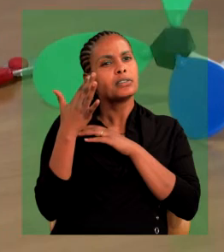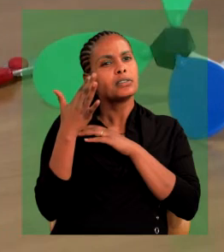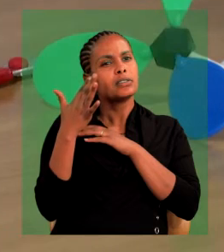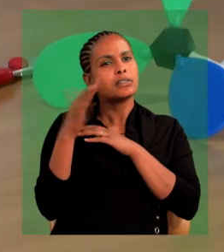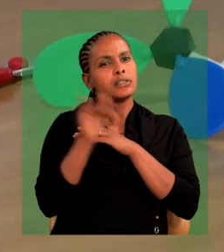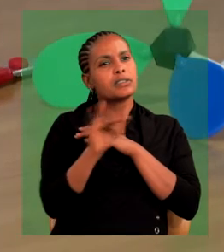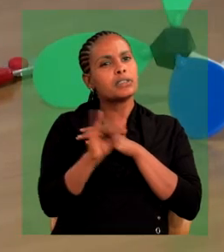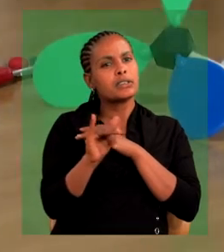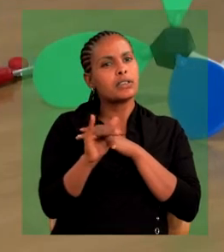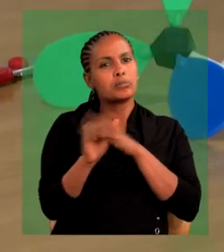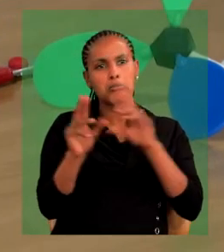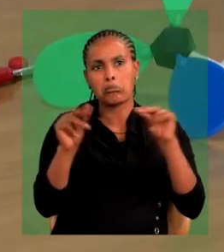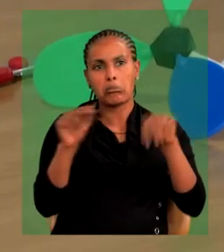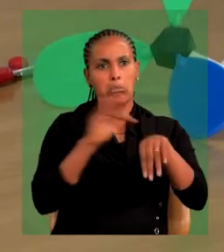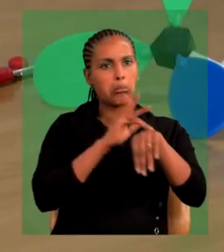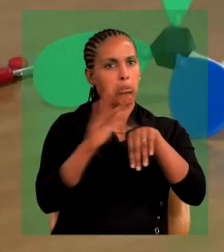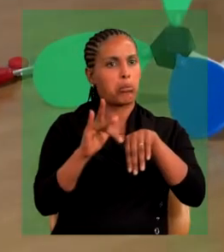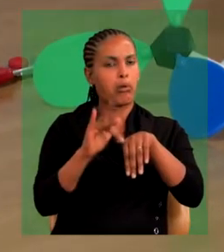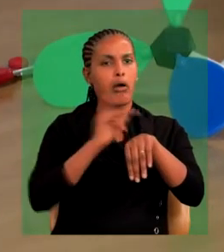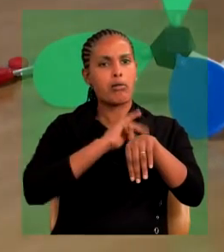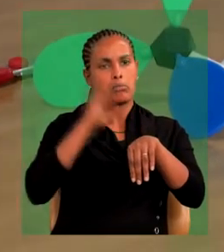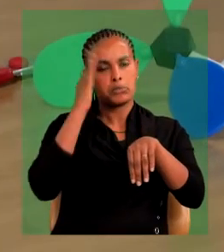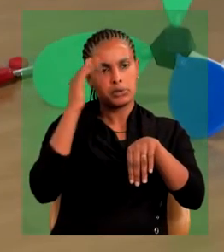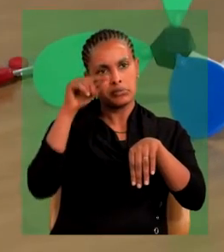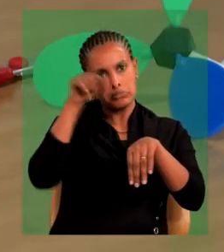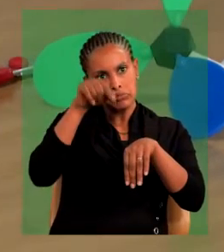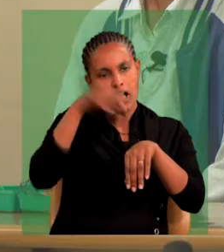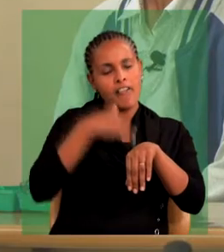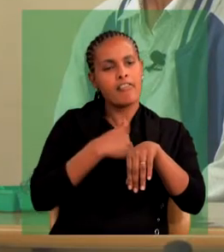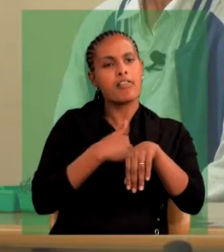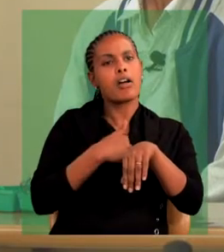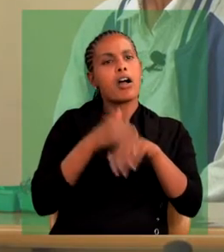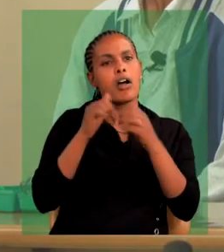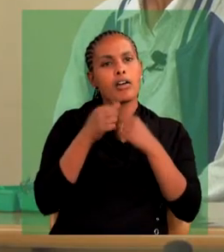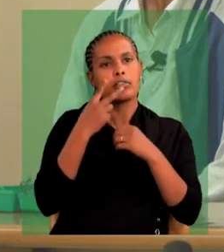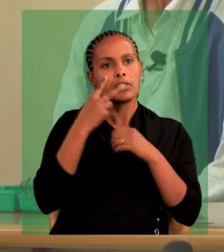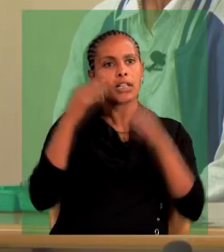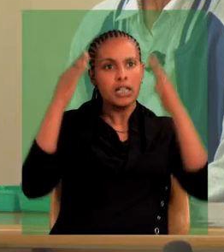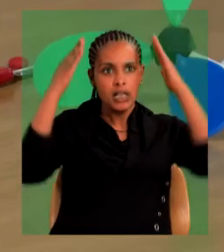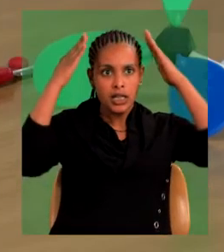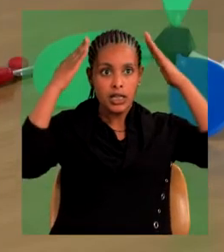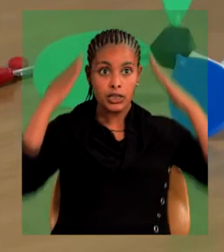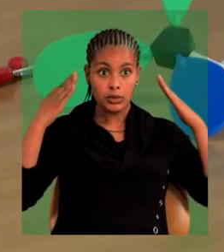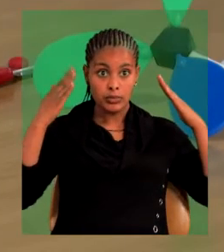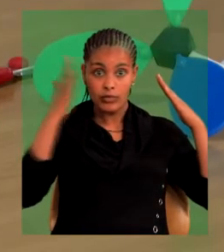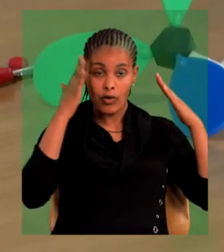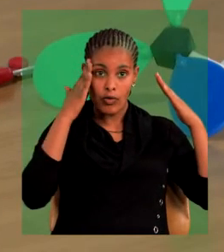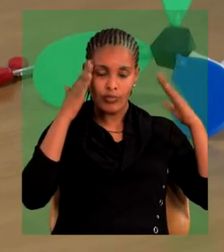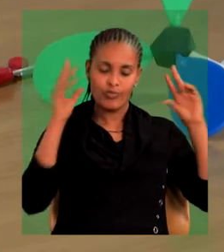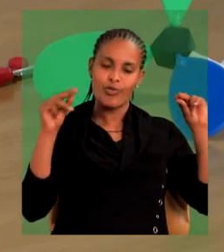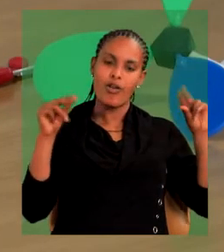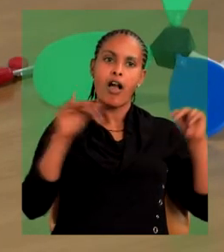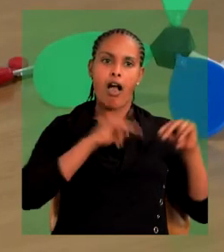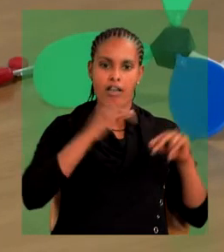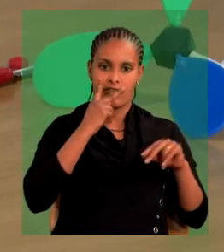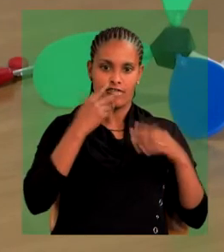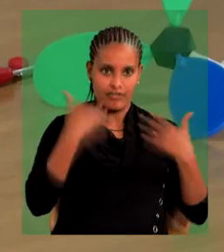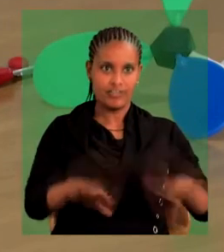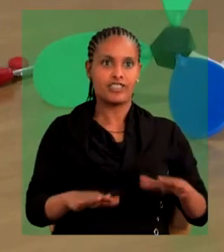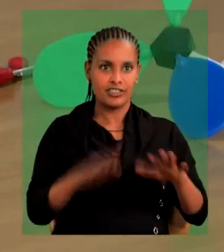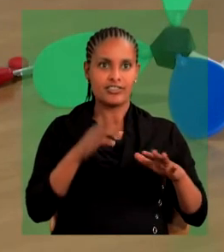It seems there is nothing in here. I know there is something in here. Have you been to Egypt? No. I have been to